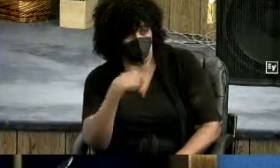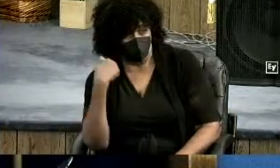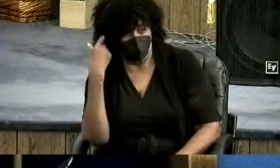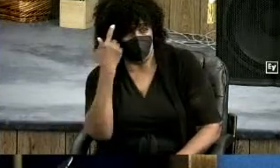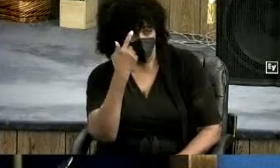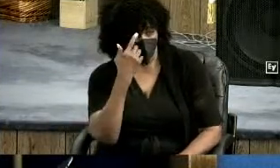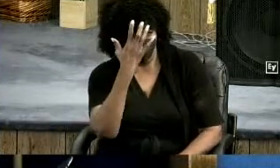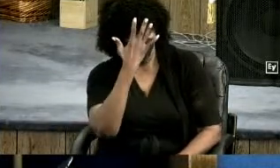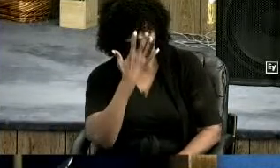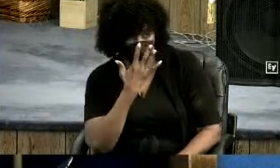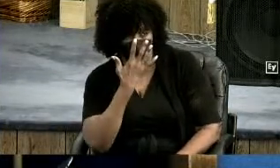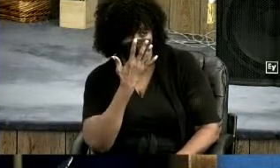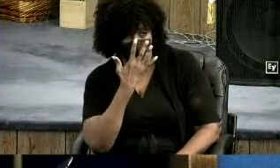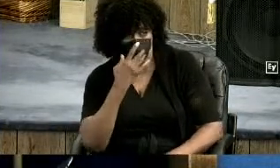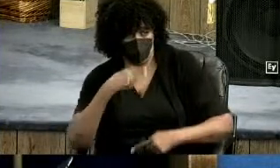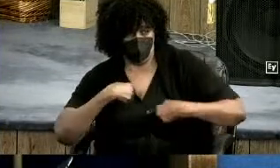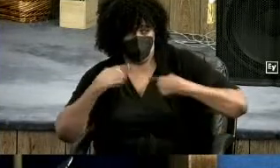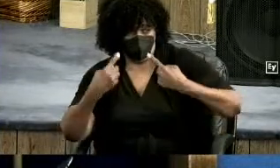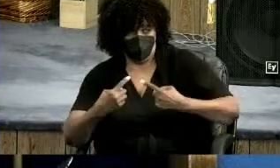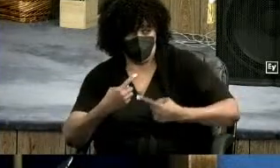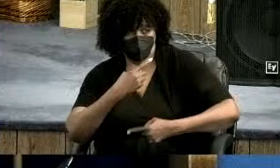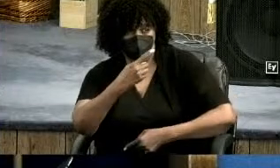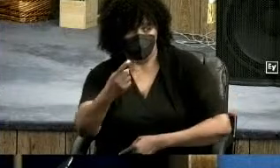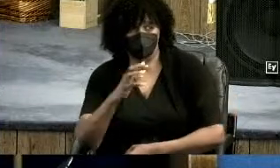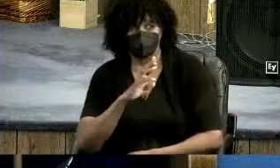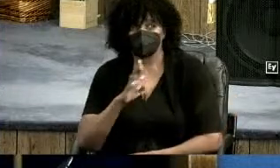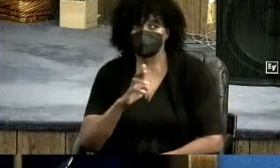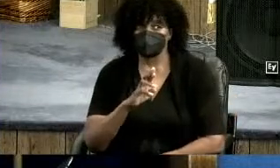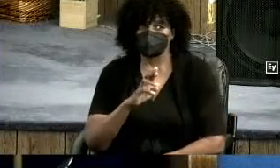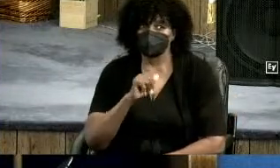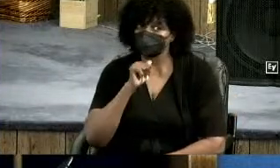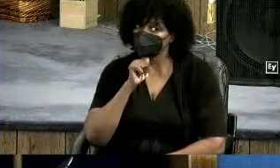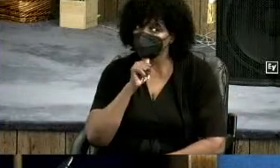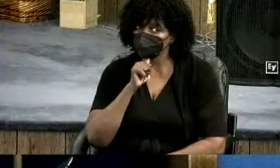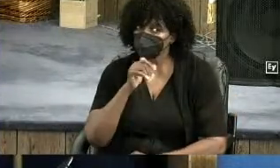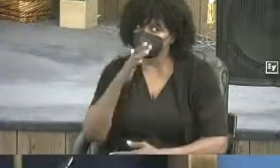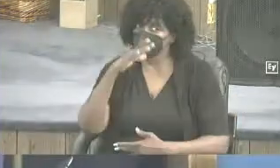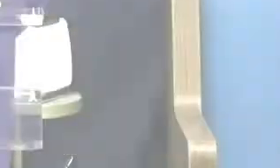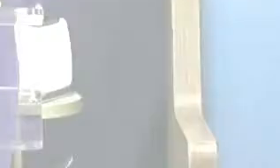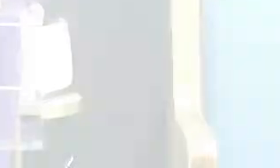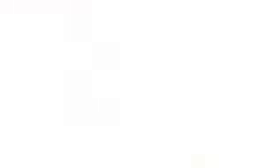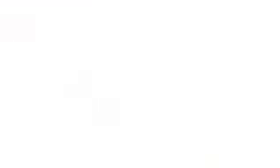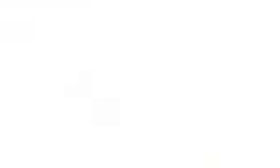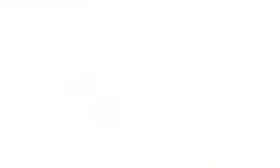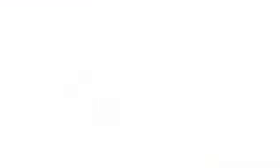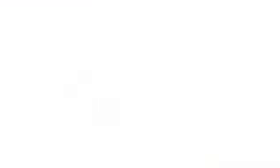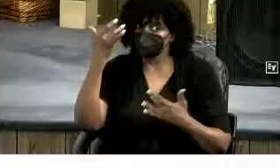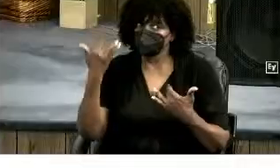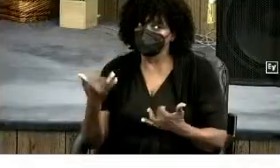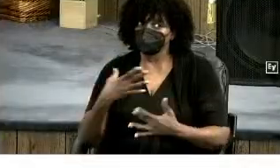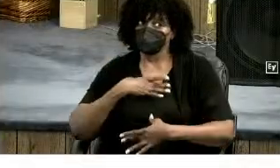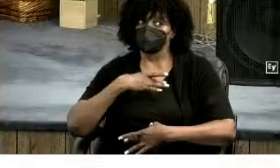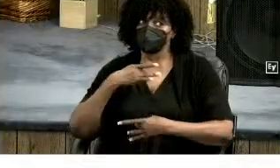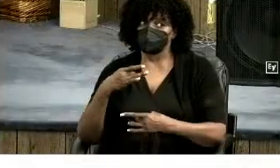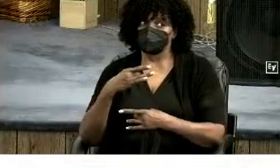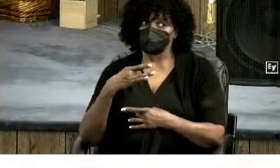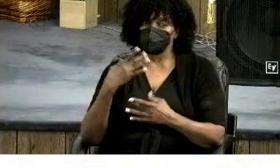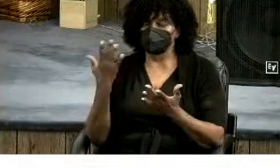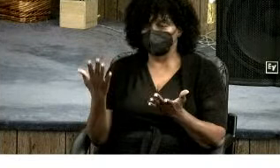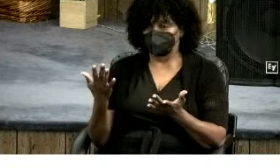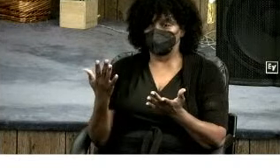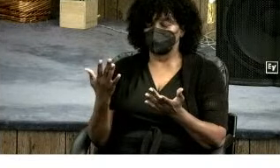sad, since you are not sick? Now, this is interesting,